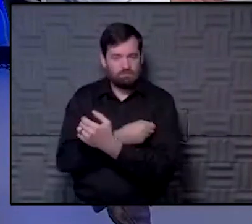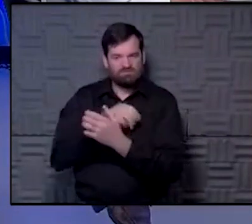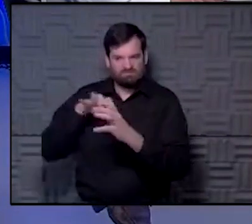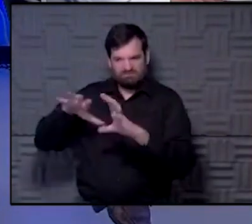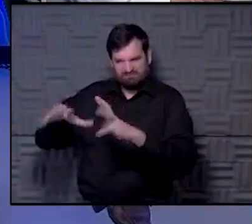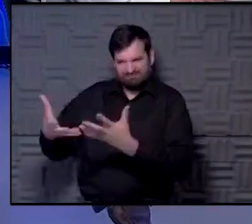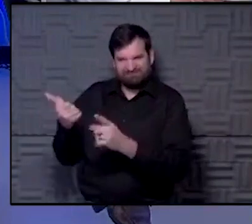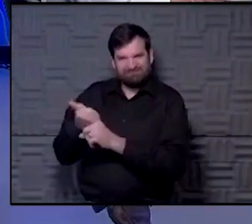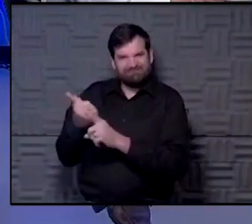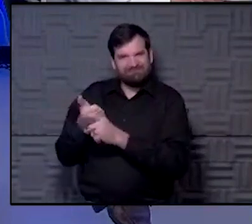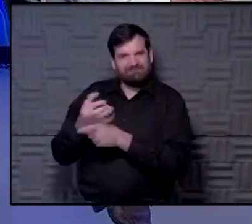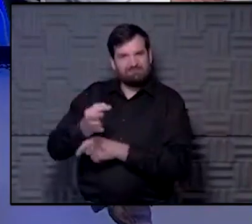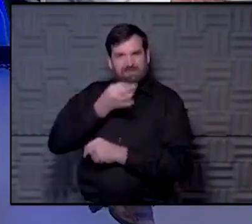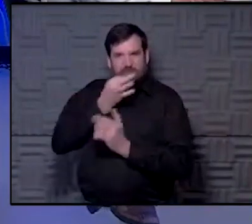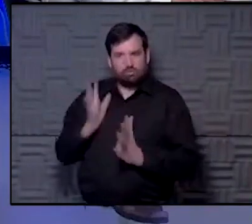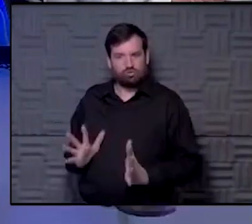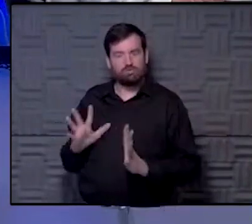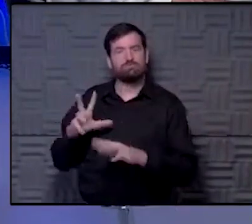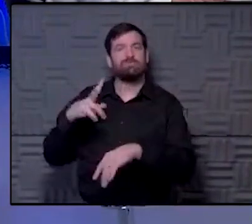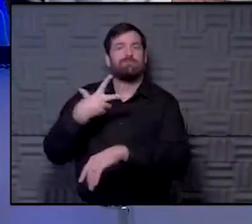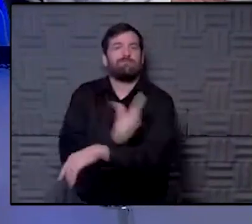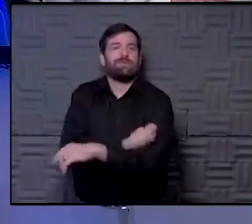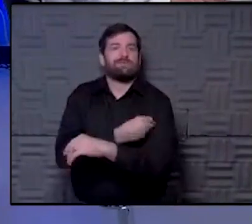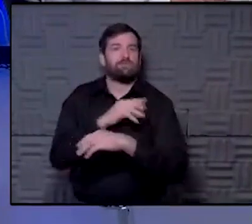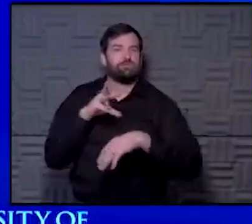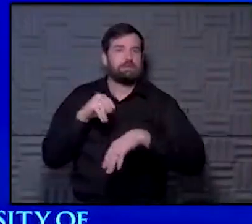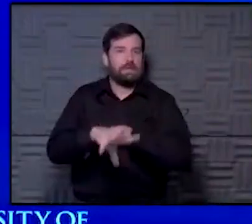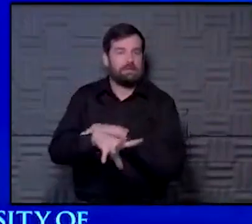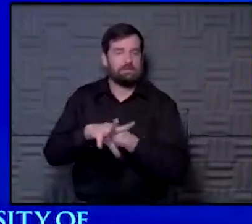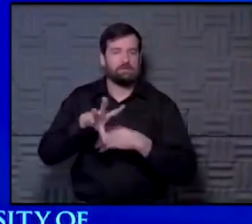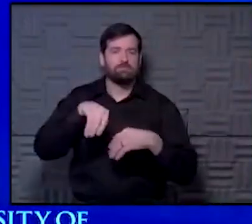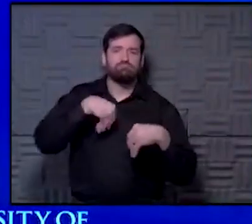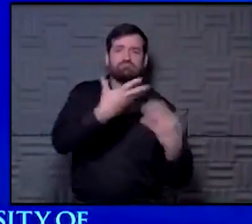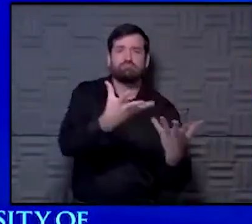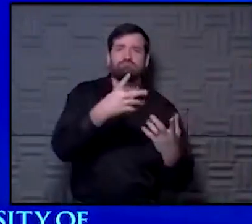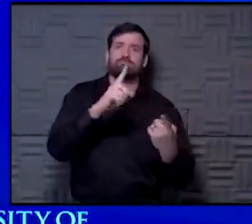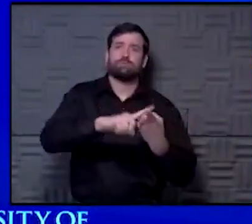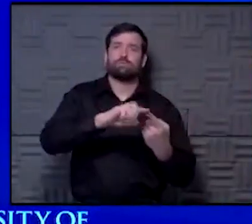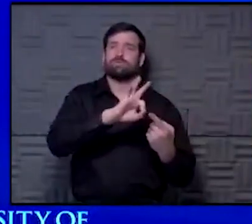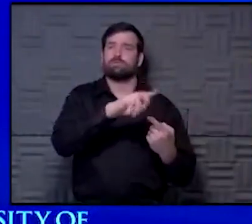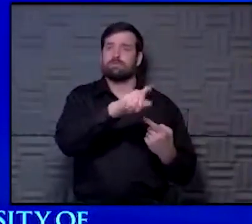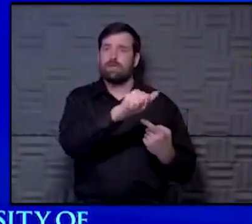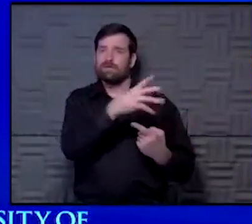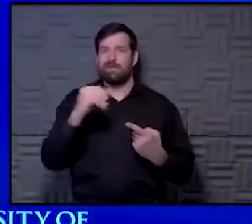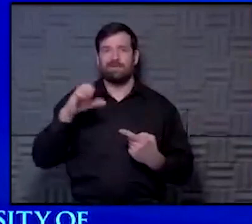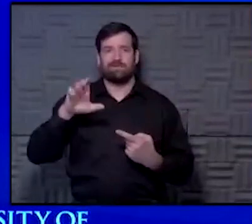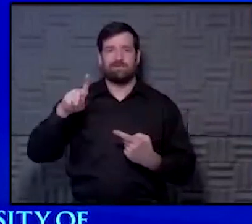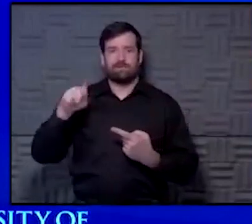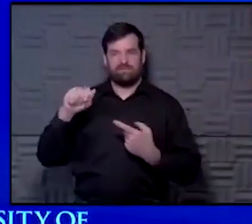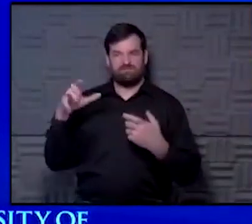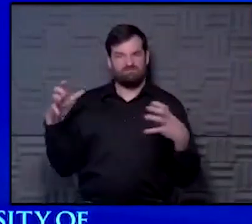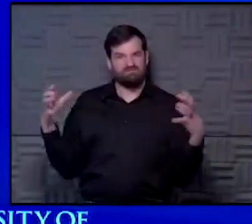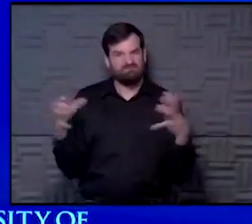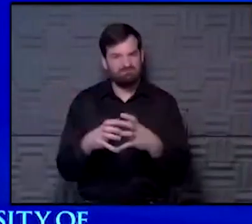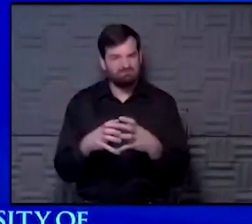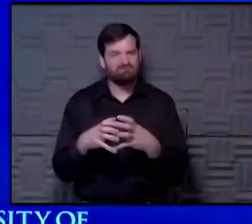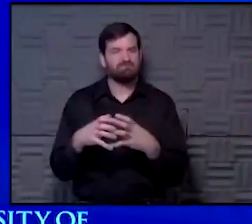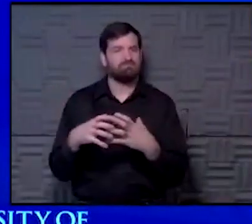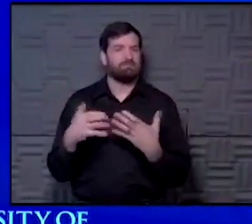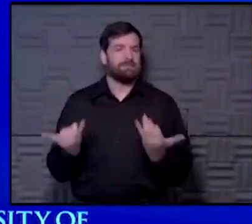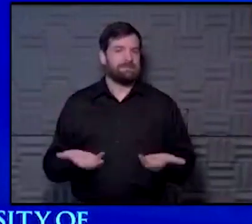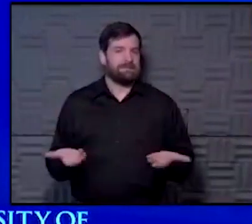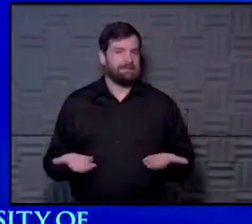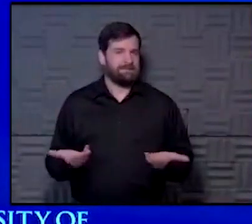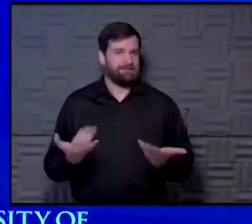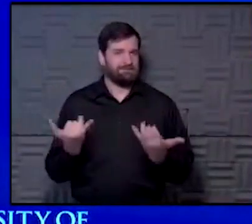of experts who provide vaccination guidance to both the FDA and the CDC. They met this week, and he's here to share